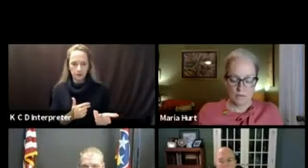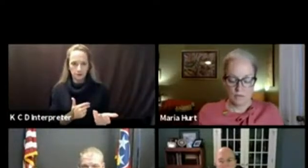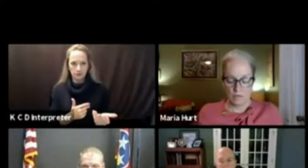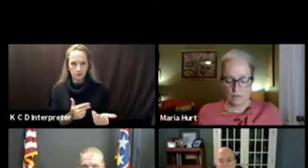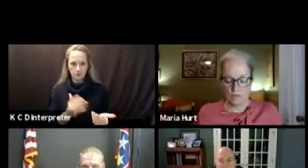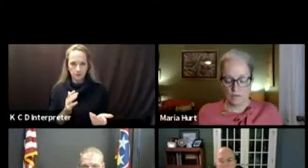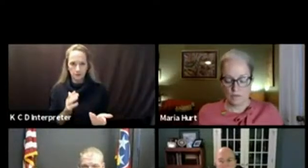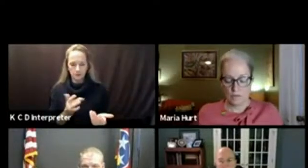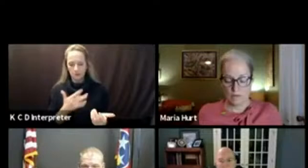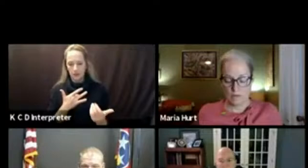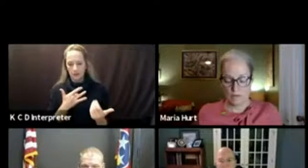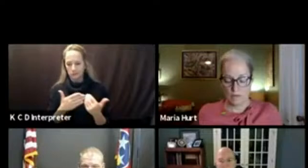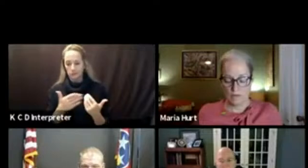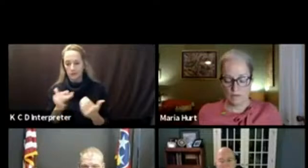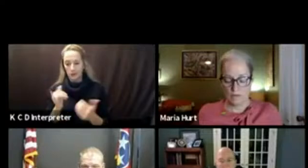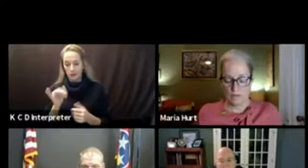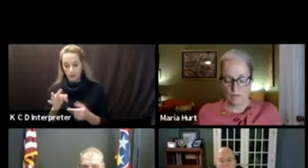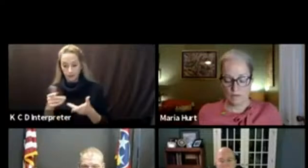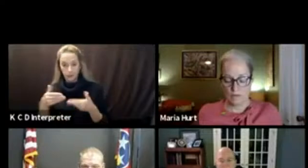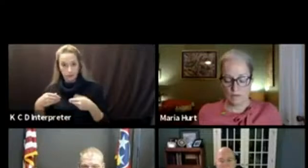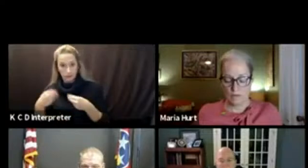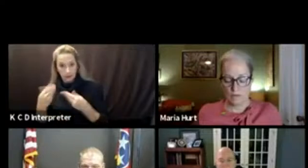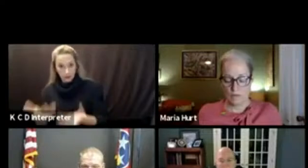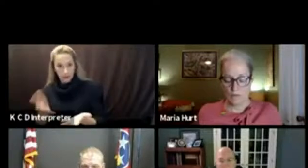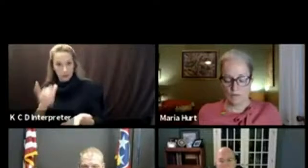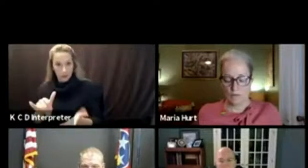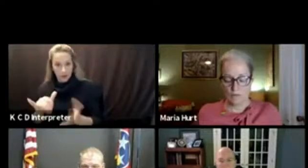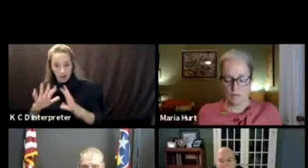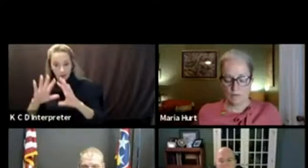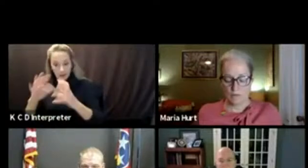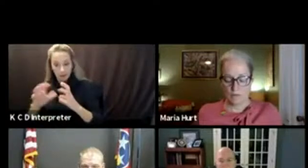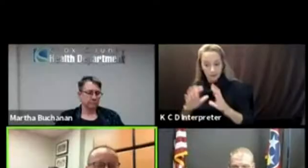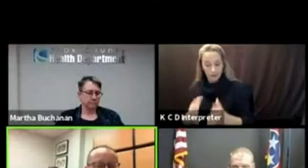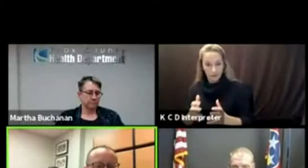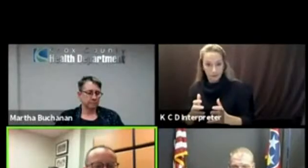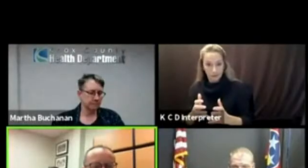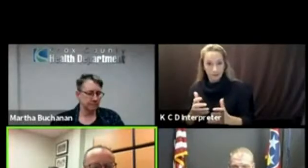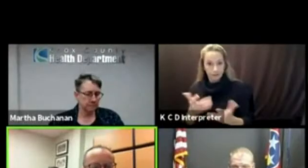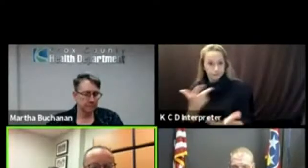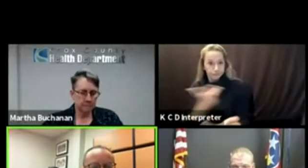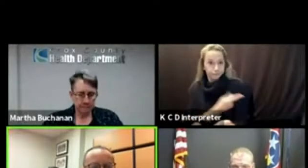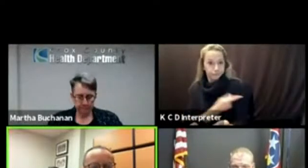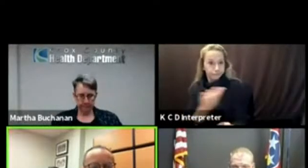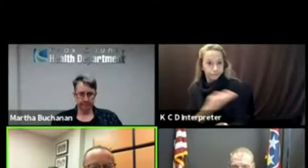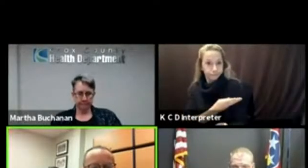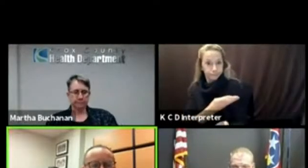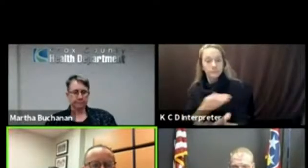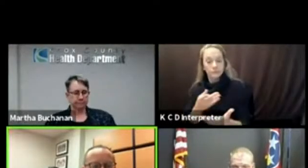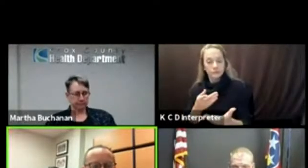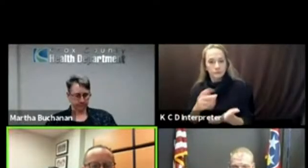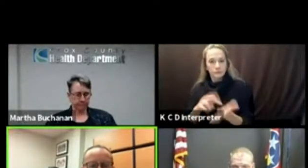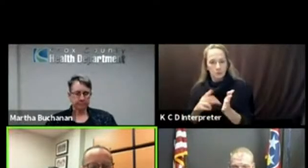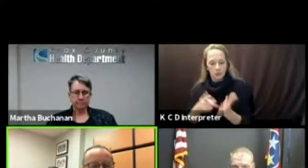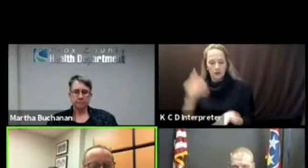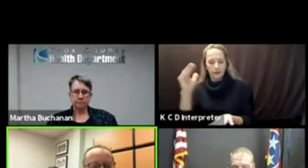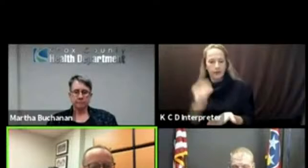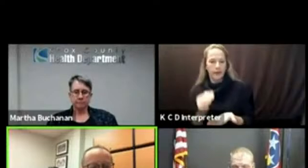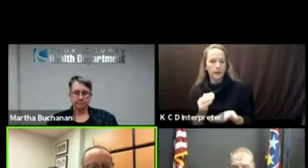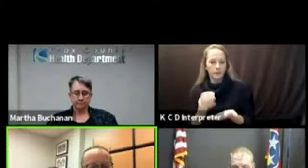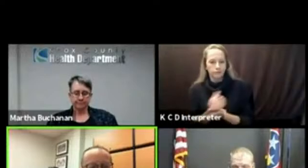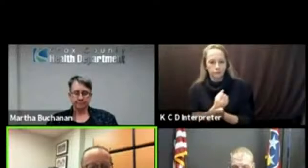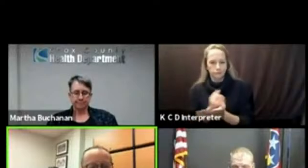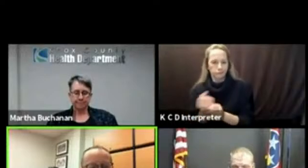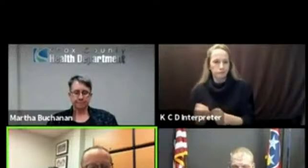so we've had access to that for, I can't really precisely remember how long. It's been several weeks now, a few